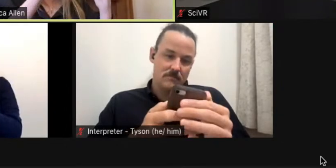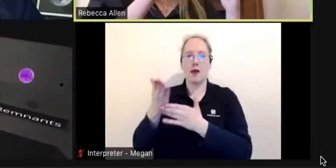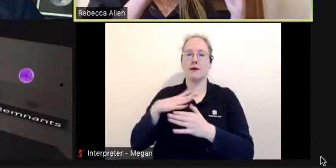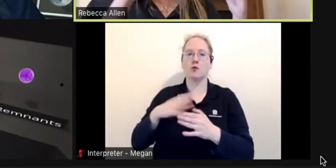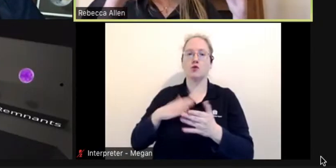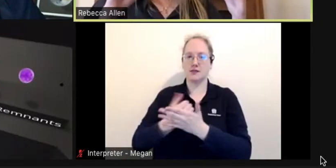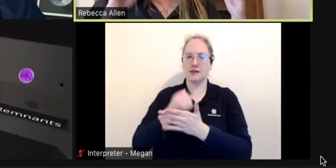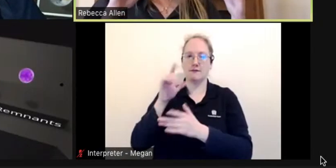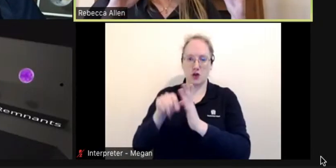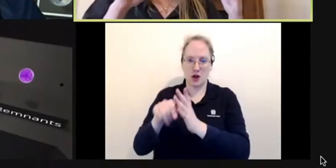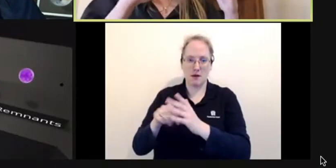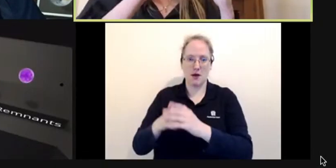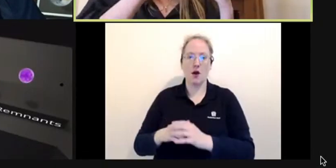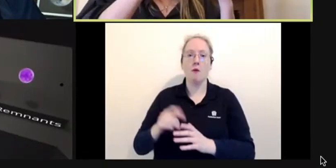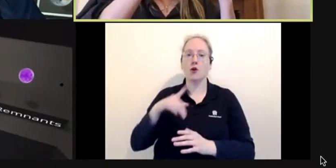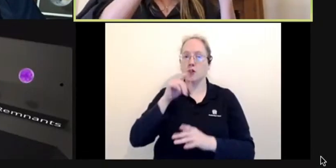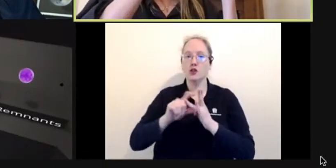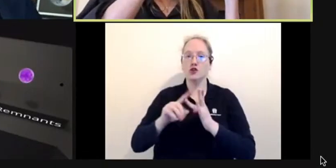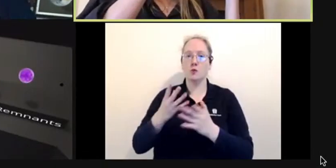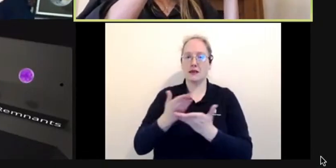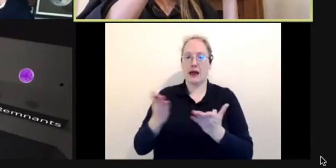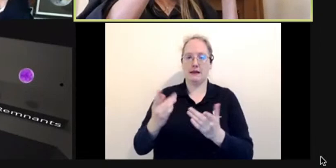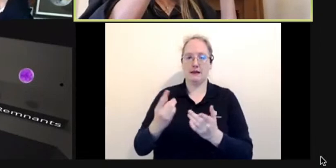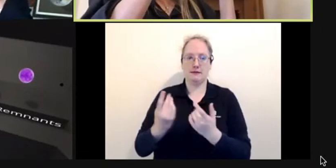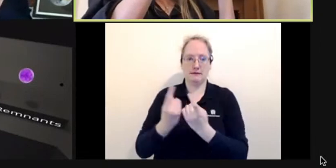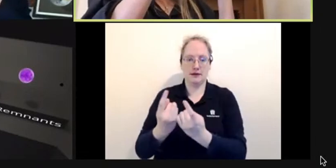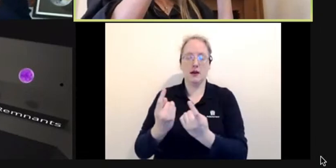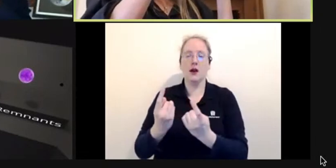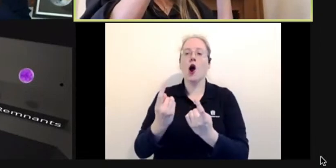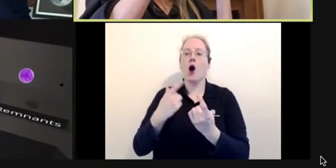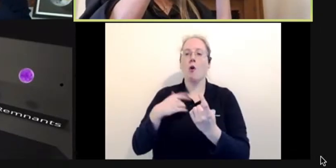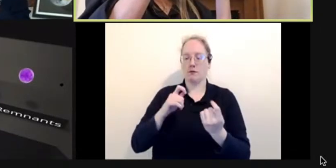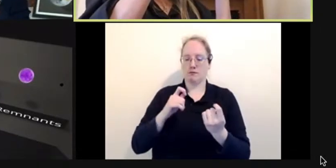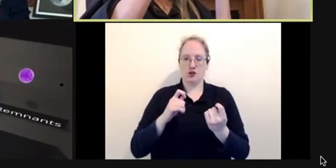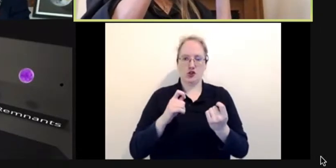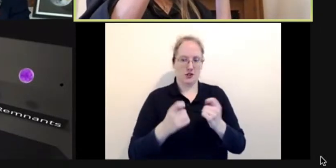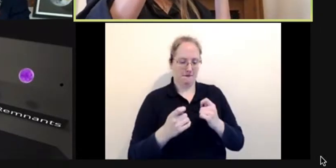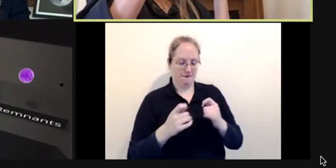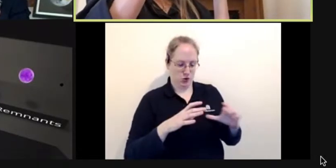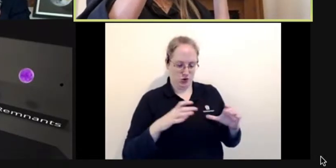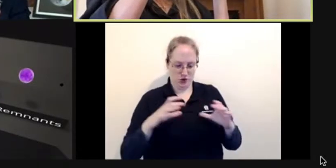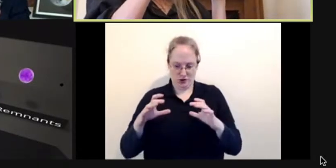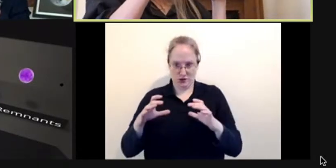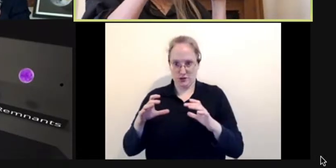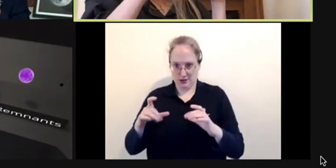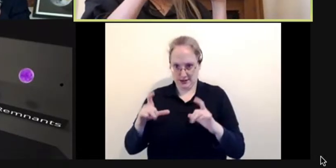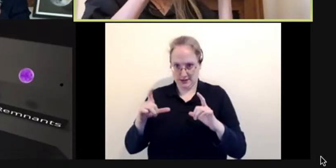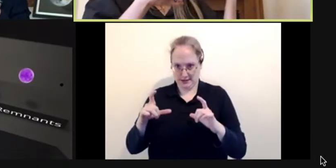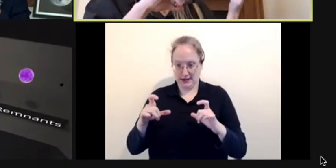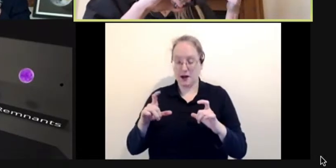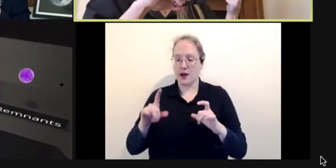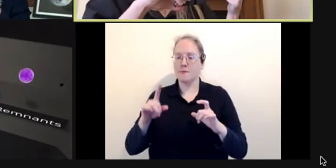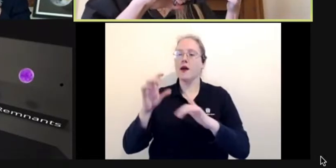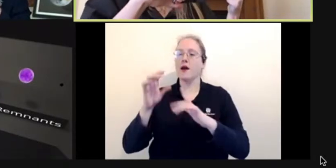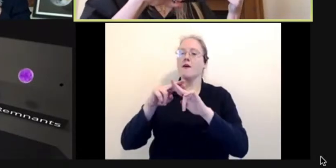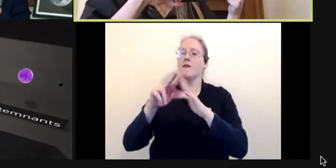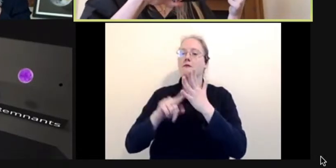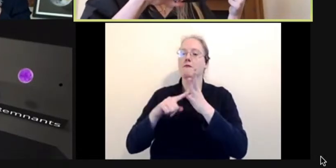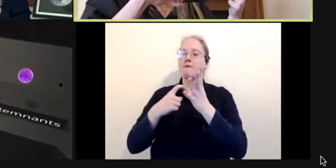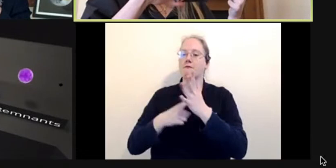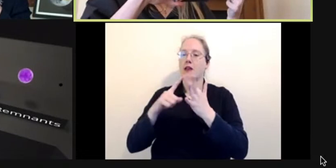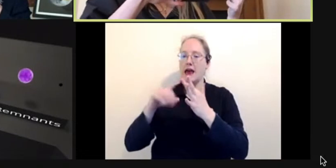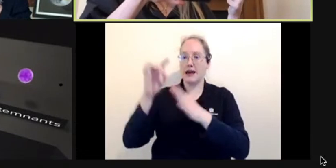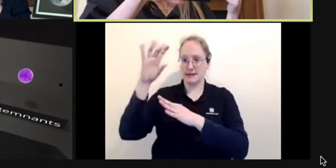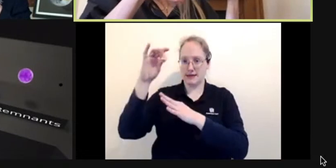can do with any of these objects, we're going to actually shift and we're going to go over. So flare star, much less massive